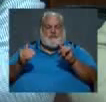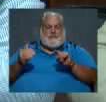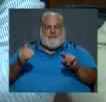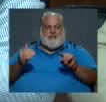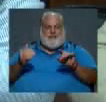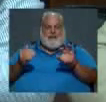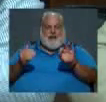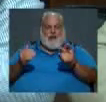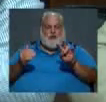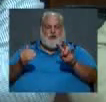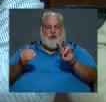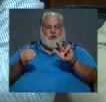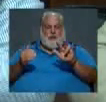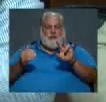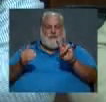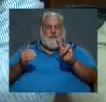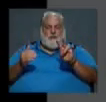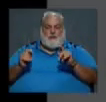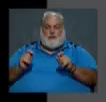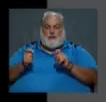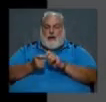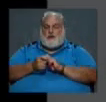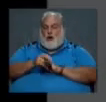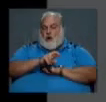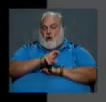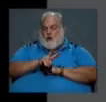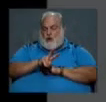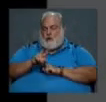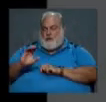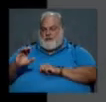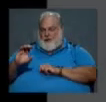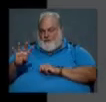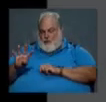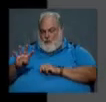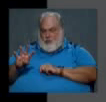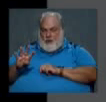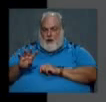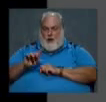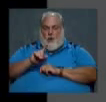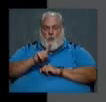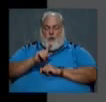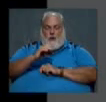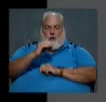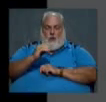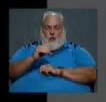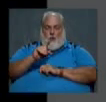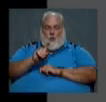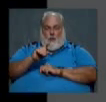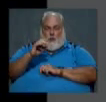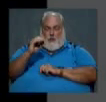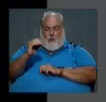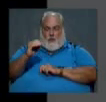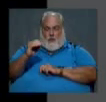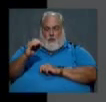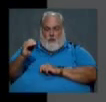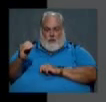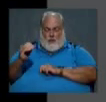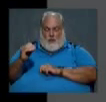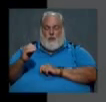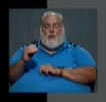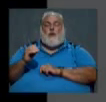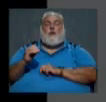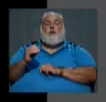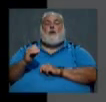Z9237, rezoning from R2 to C4 at 10,010 Interstate 30. Staff recommends approval